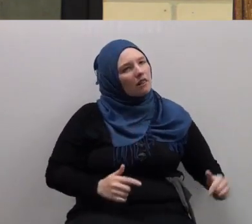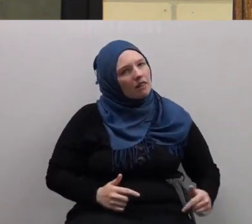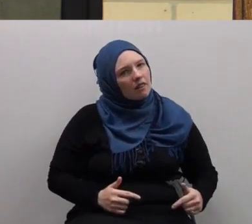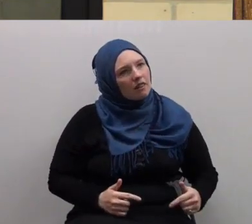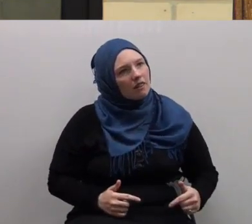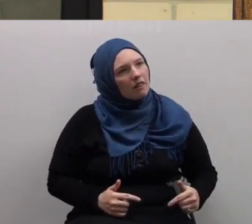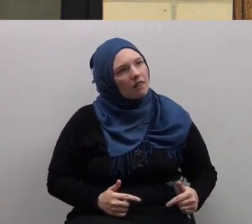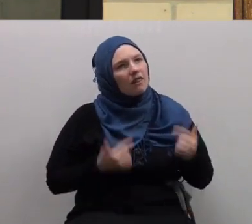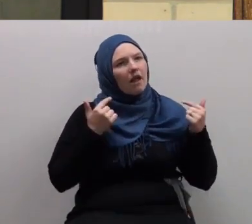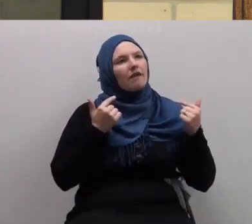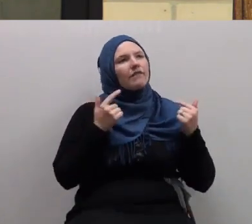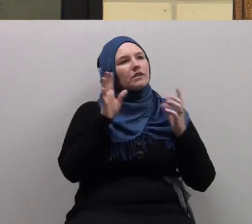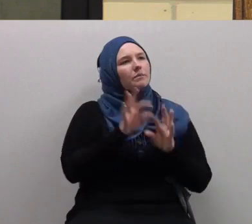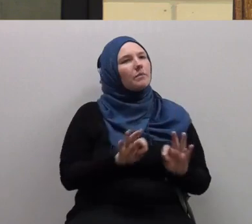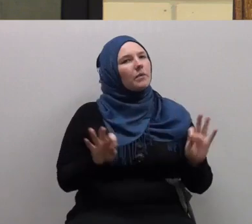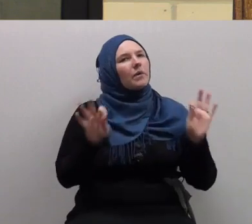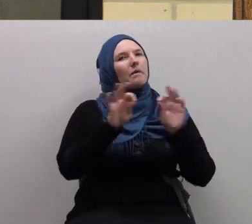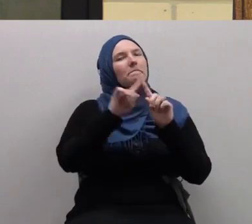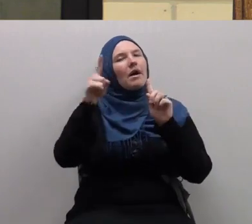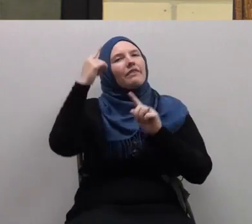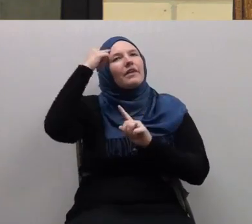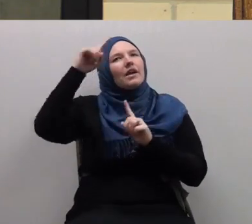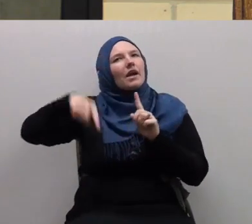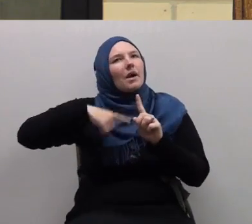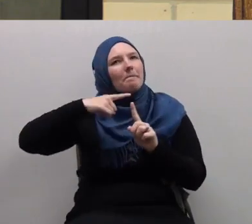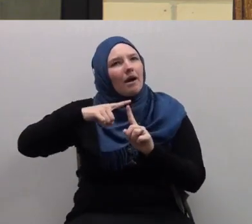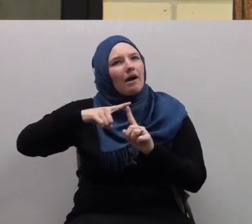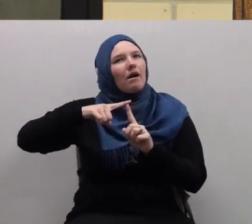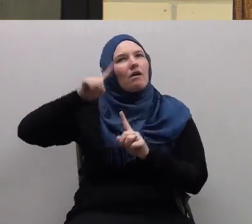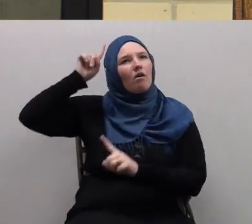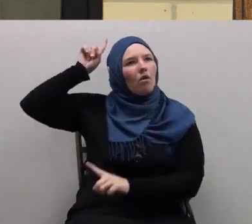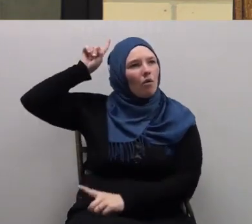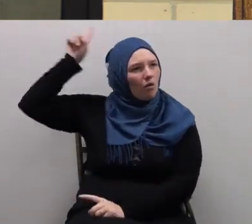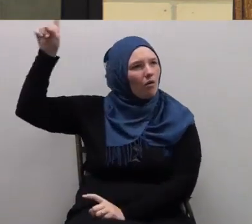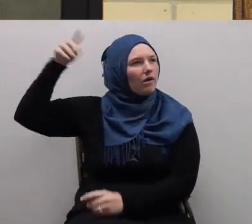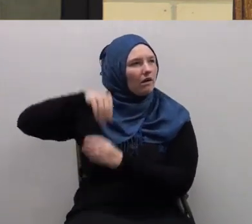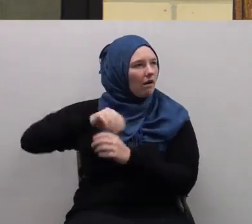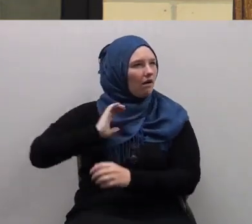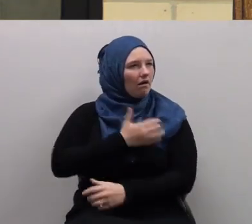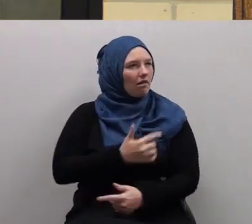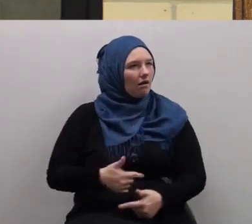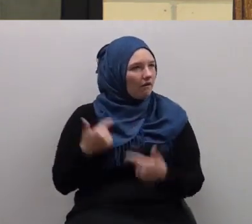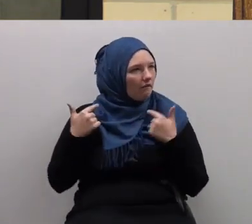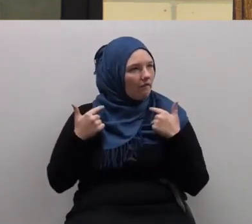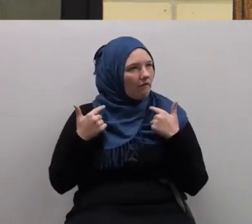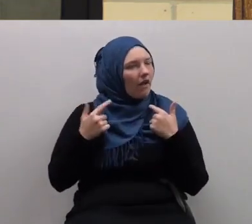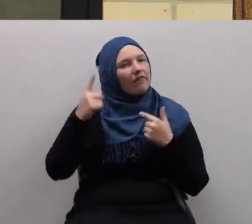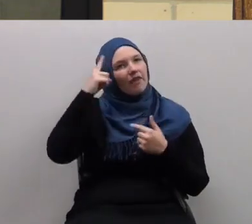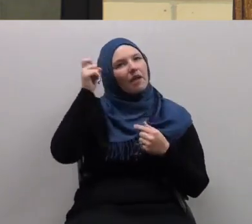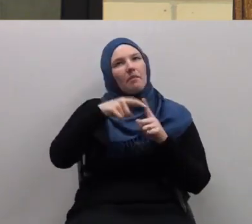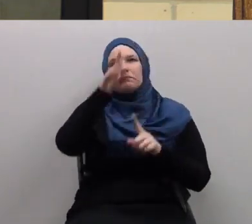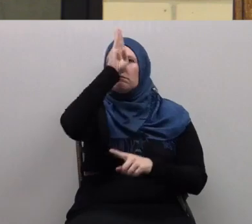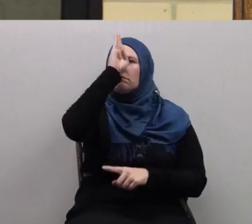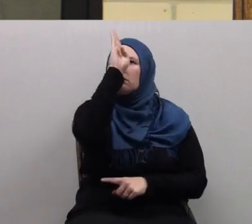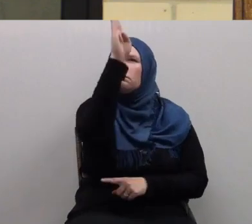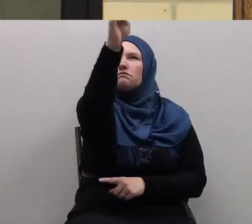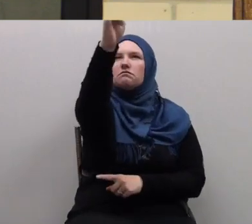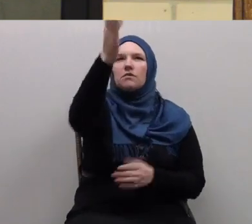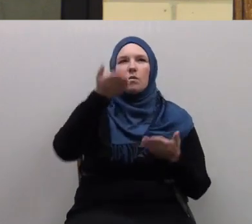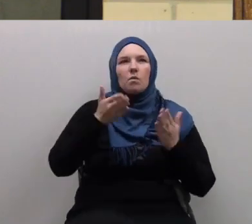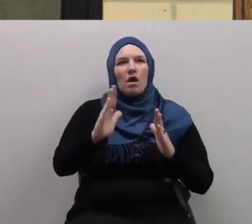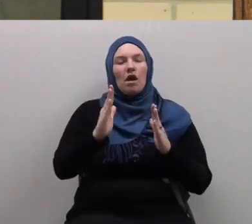as it happens. Whatever comes, I deal with it. A deliberate life is a life that is based